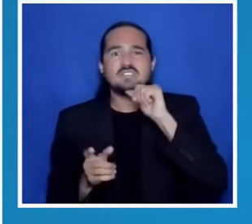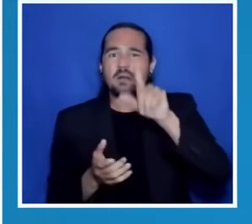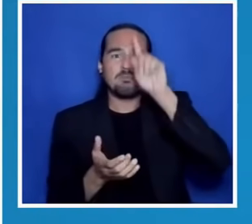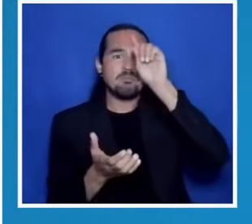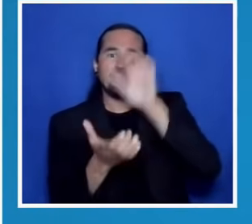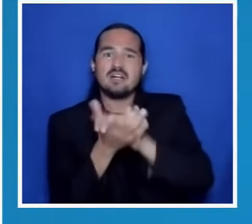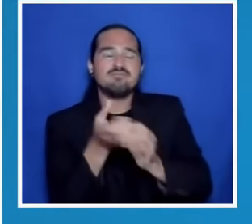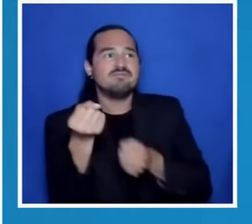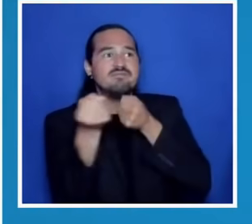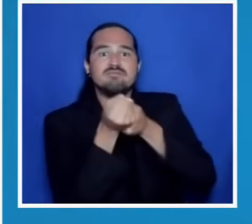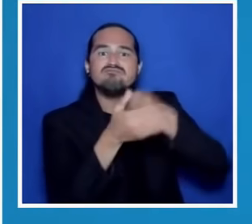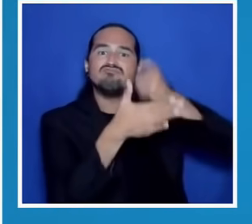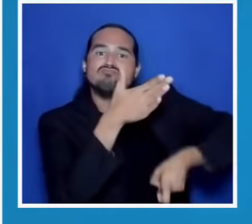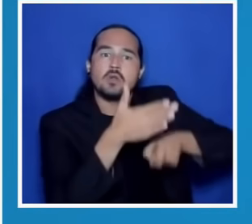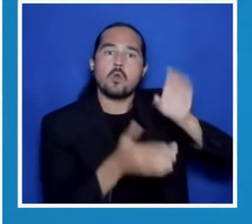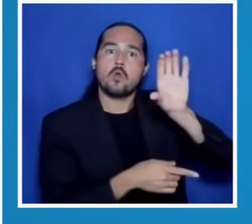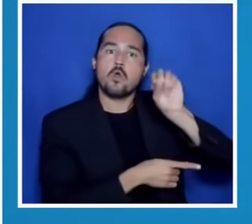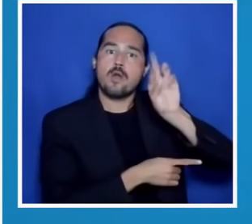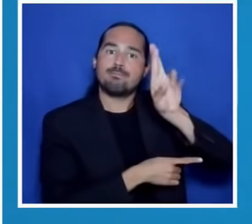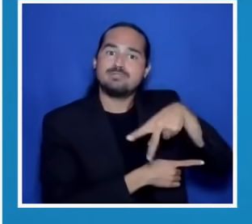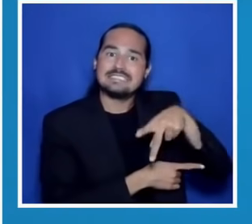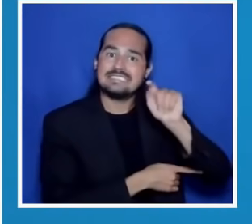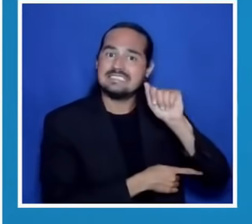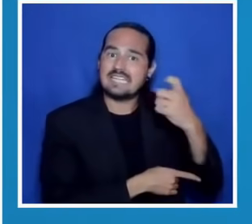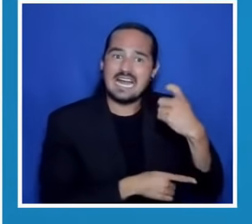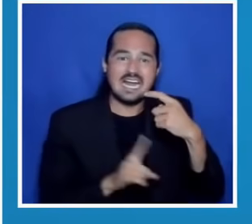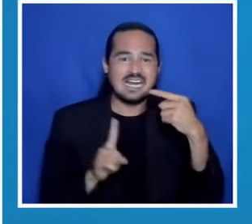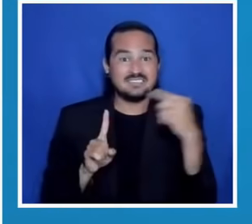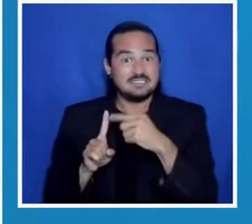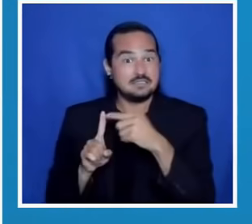Someone that believes we should privatize Social Security.